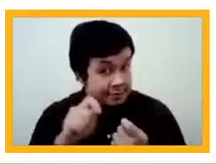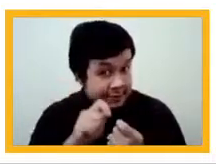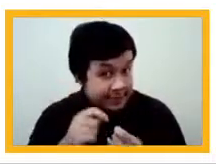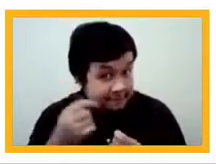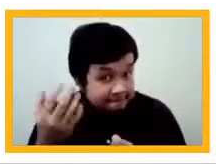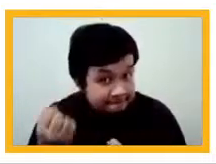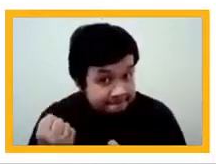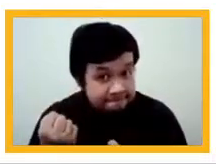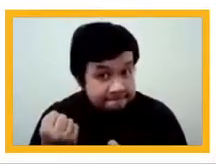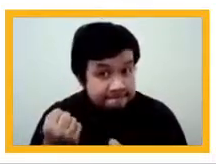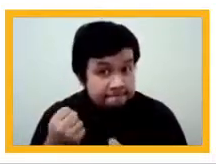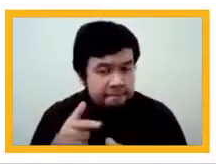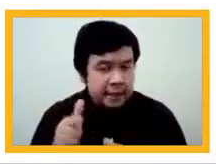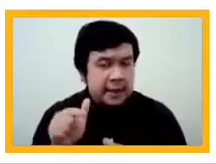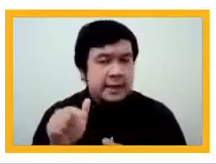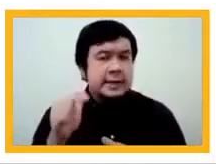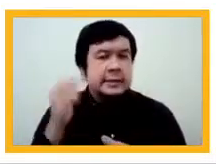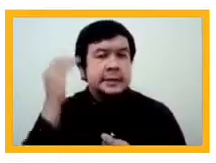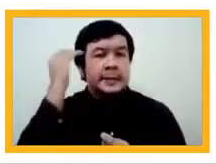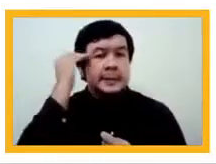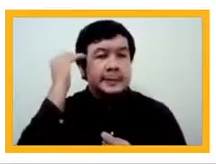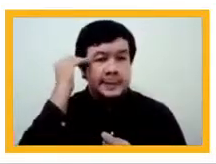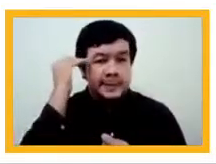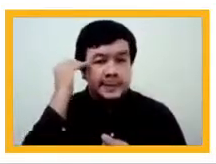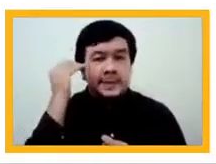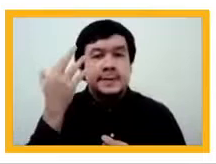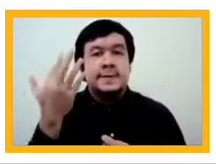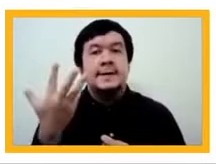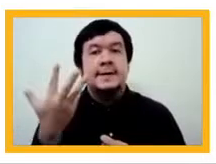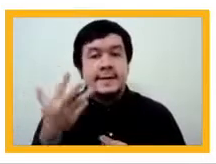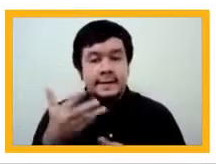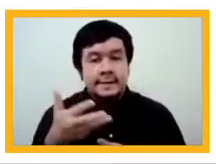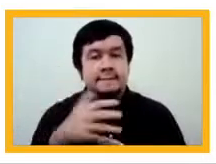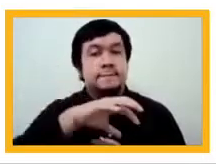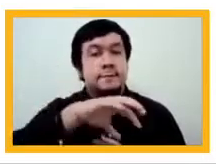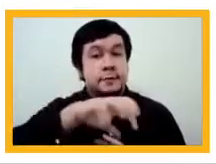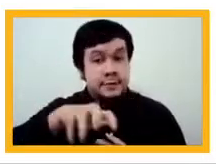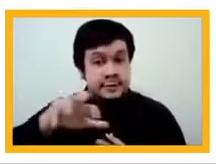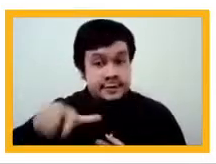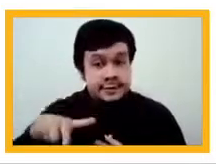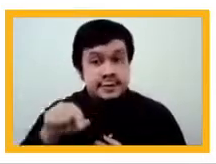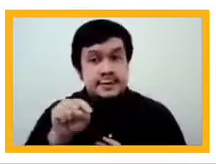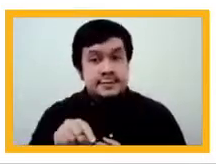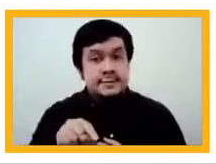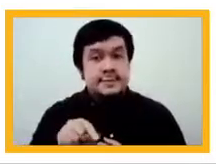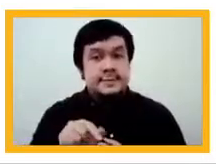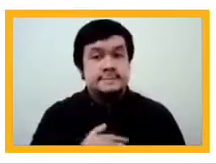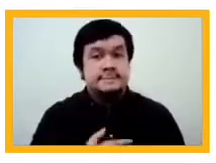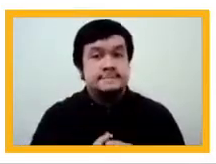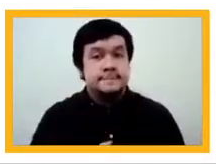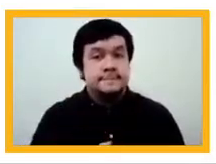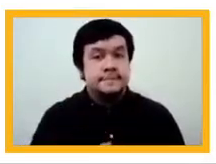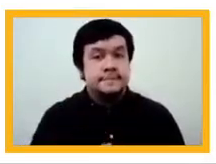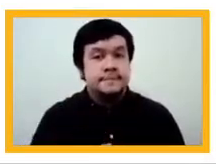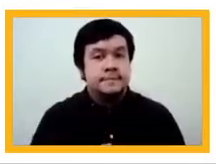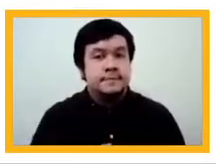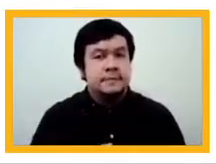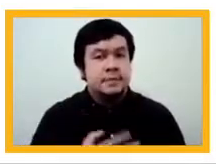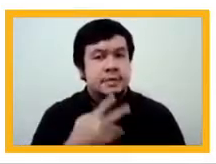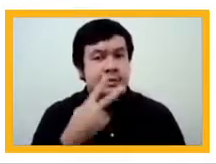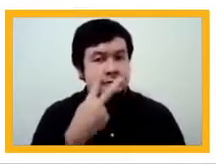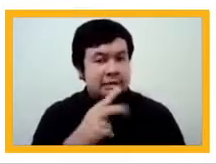many countries and many enterprises that are leading these kind of efforts, especially